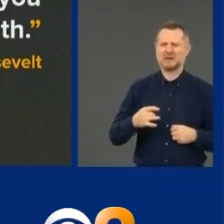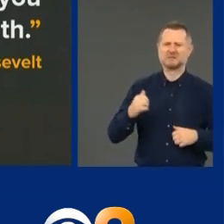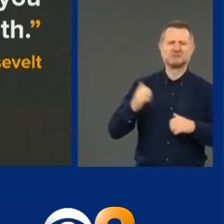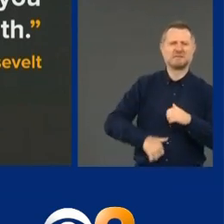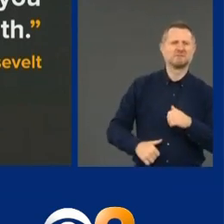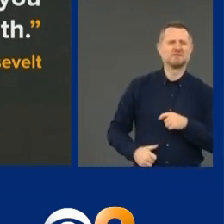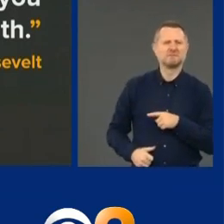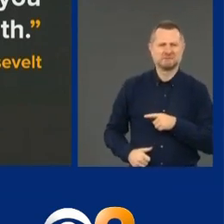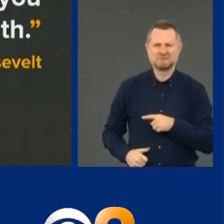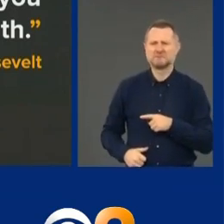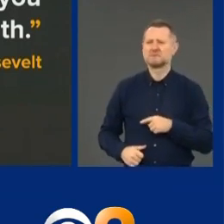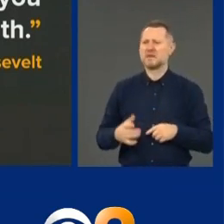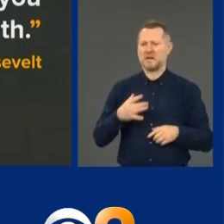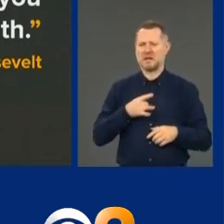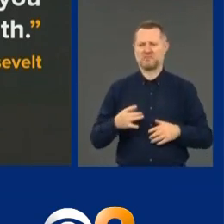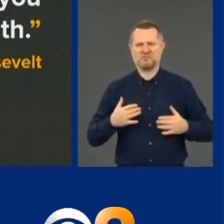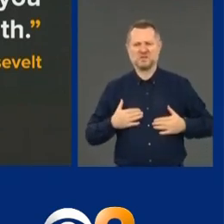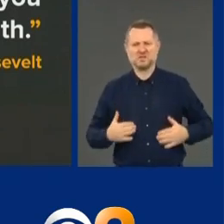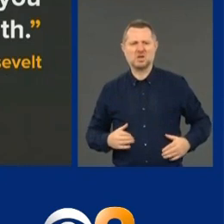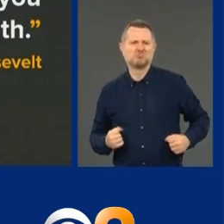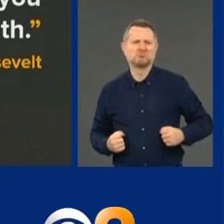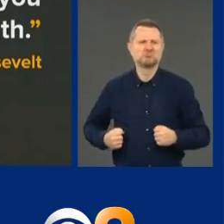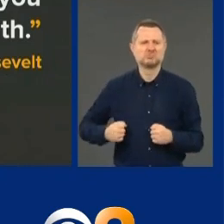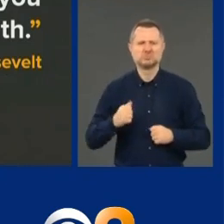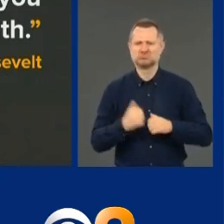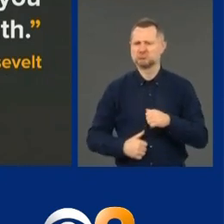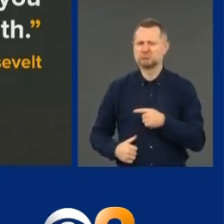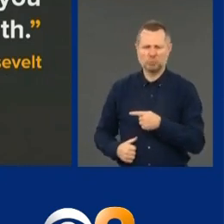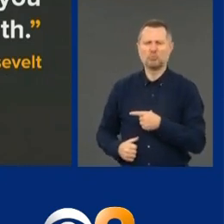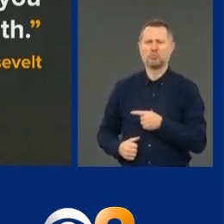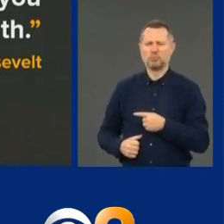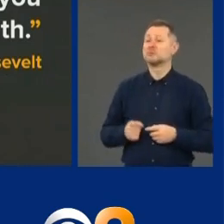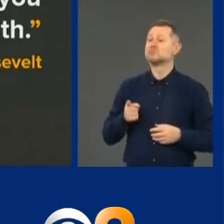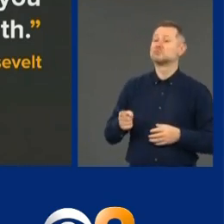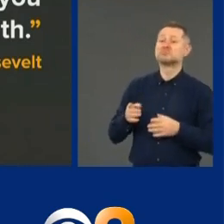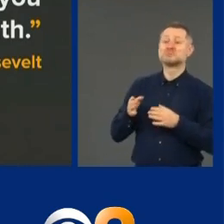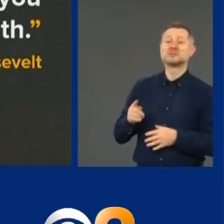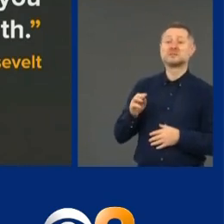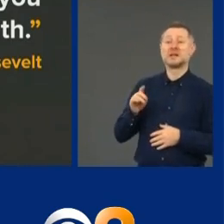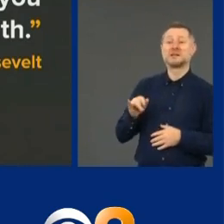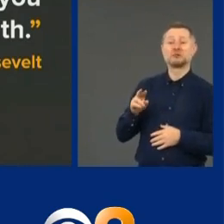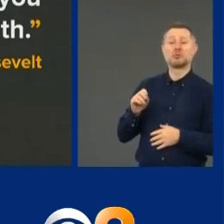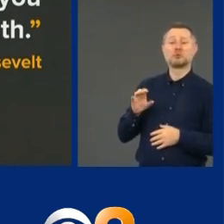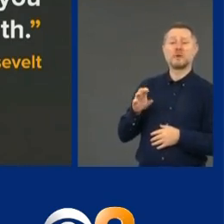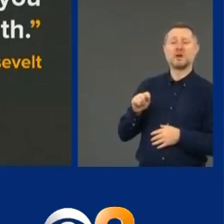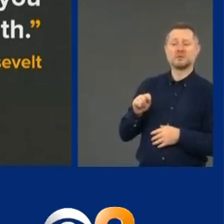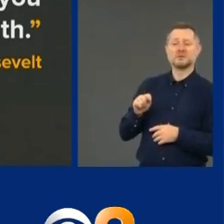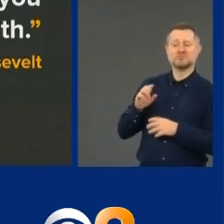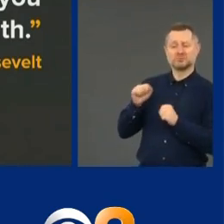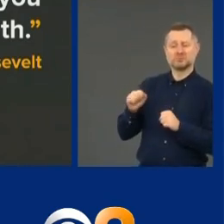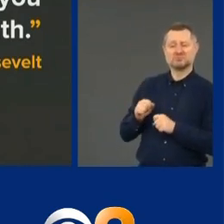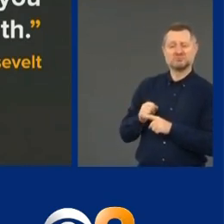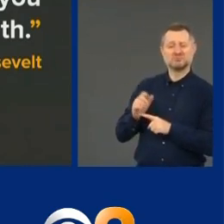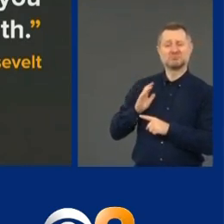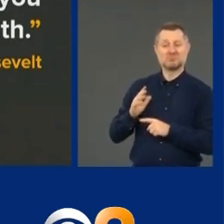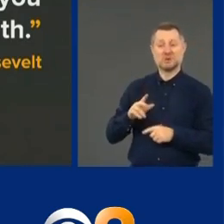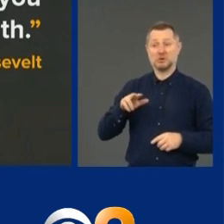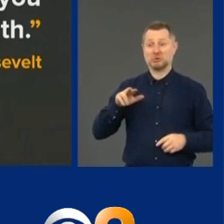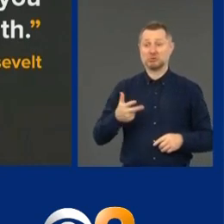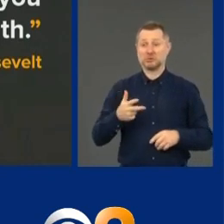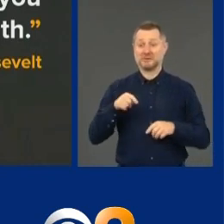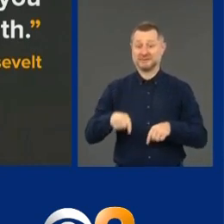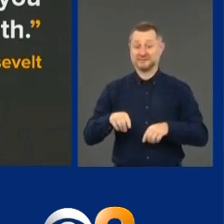being physically tough. Teddy Roosevelt had a boxing ring built on the 3rd floor of